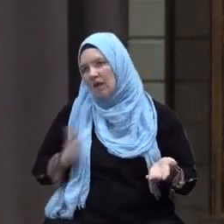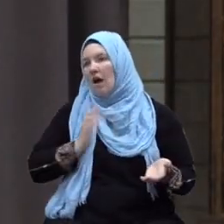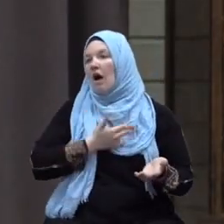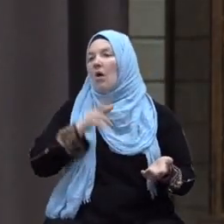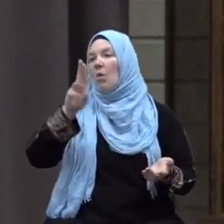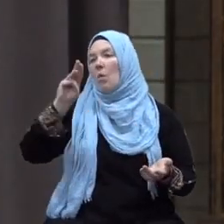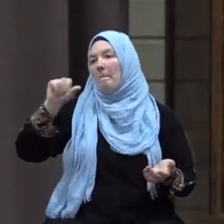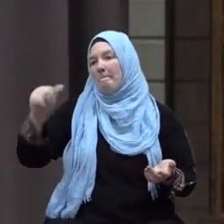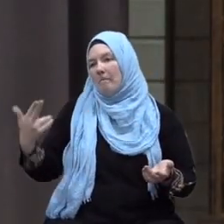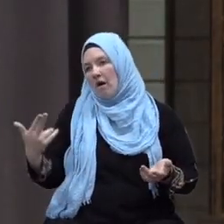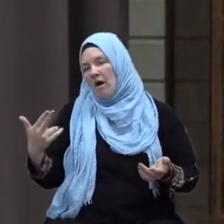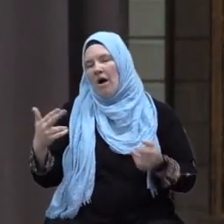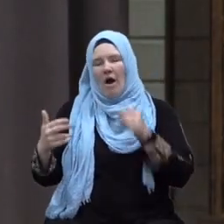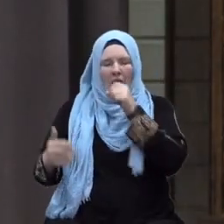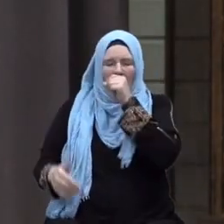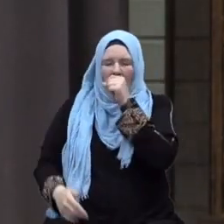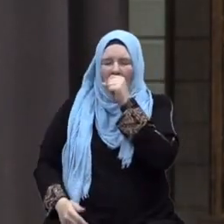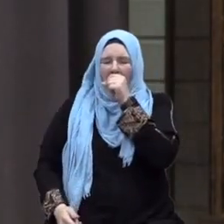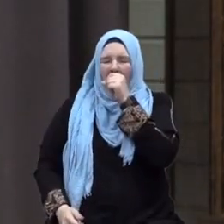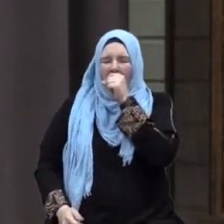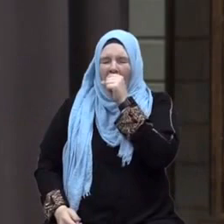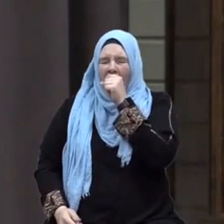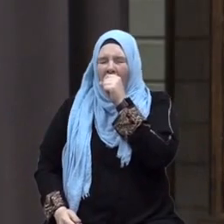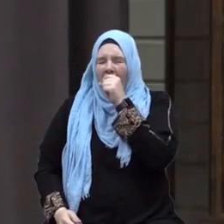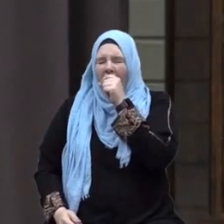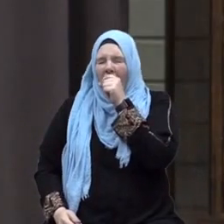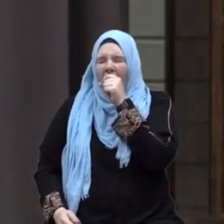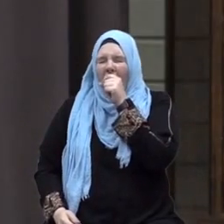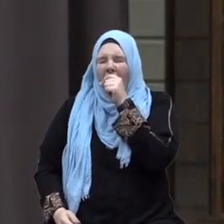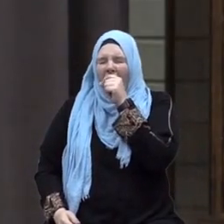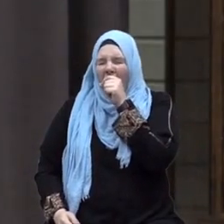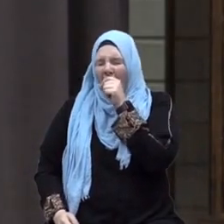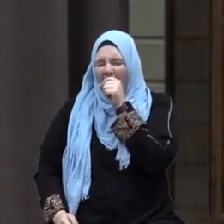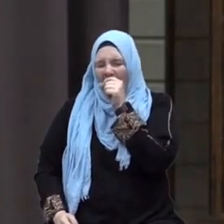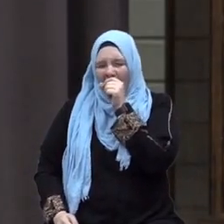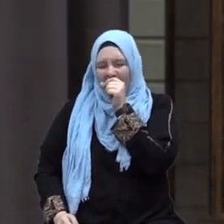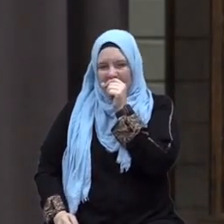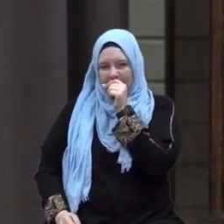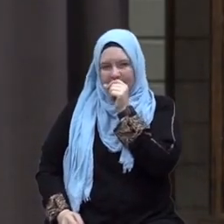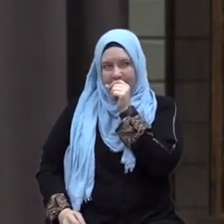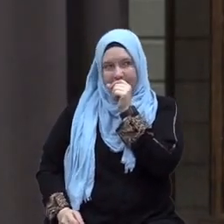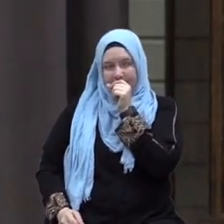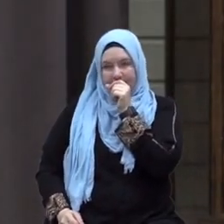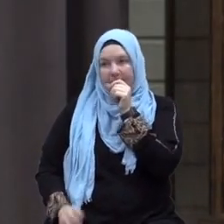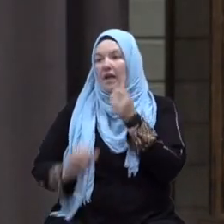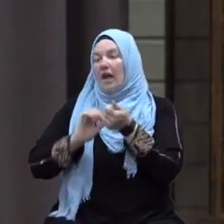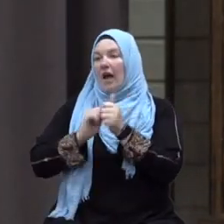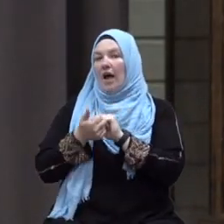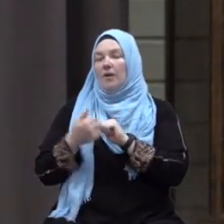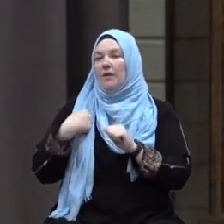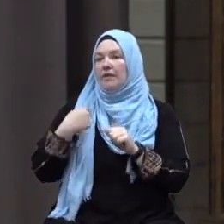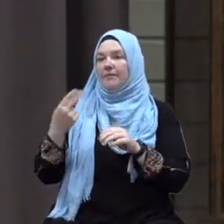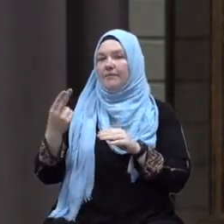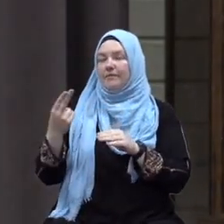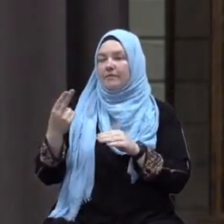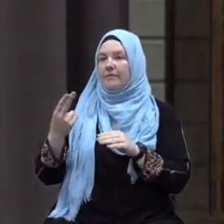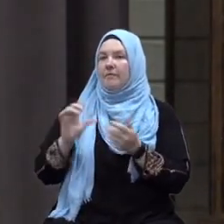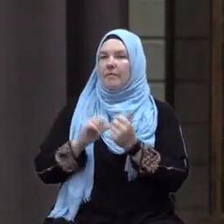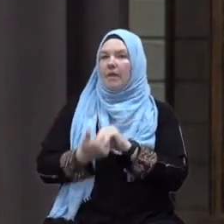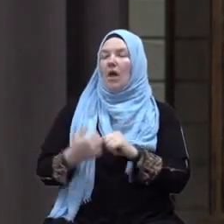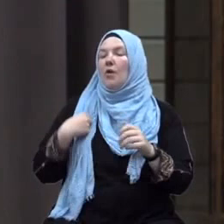only know what we value by looking at how do we use and spend our